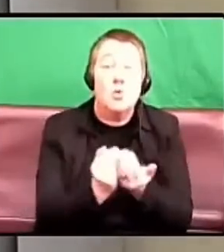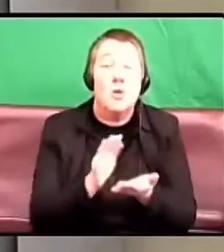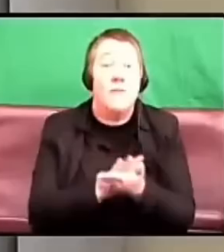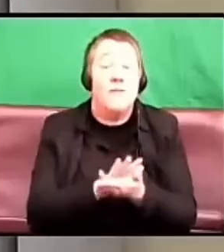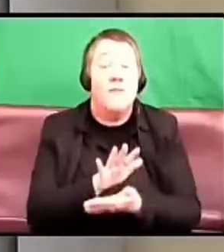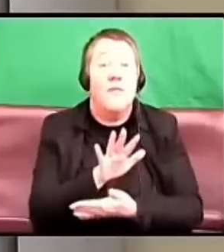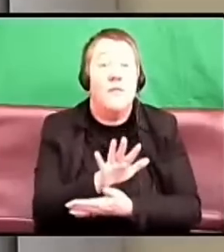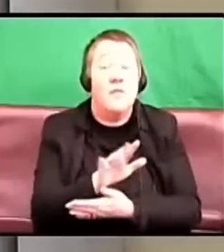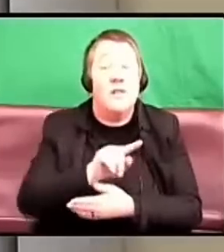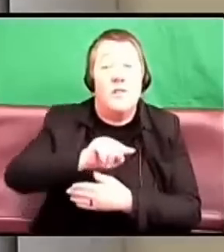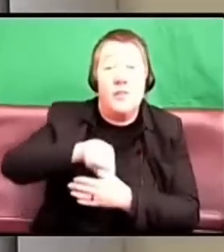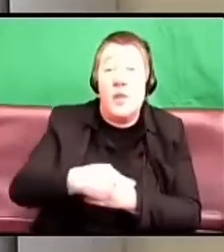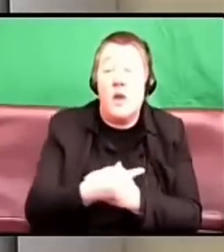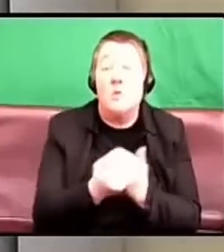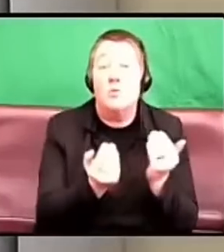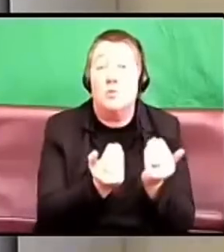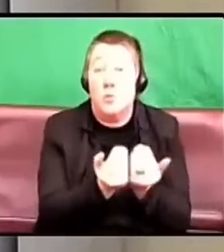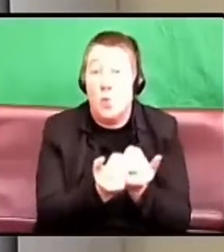we still have to build